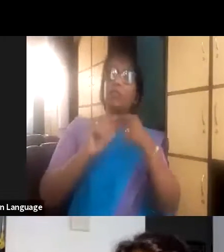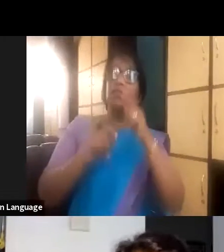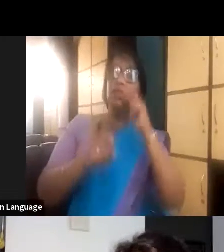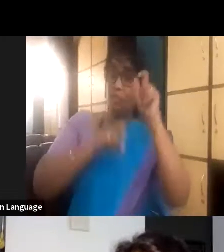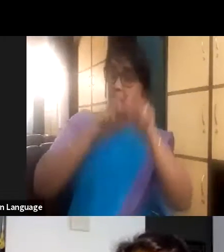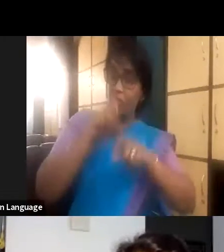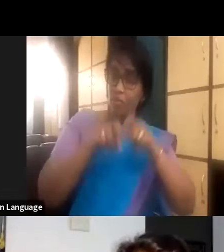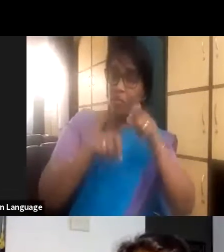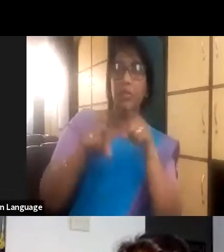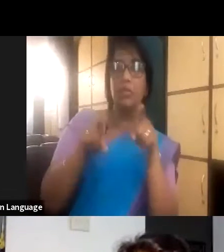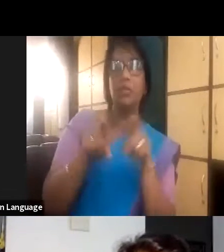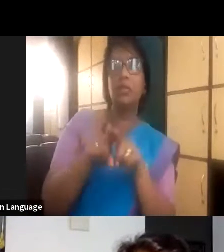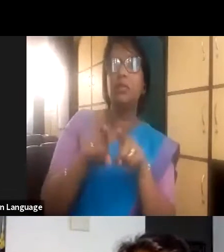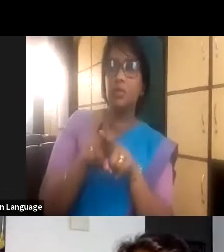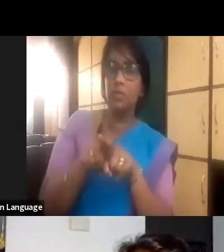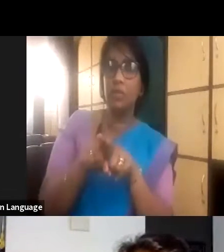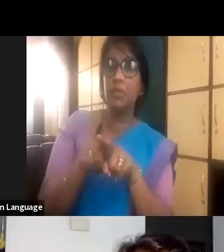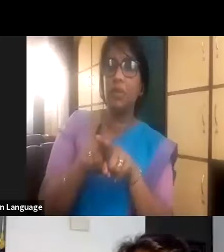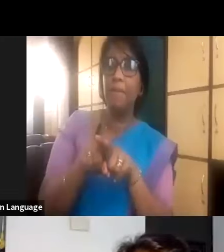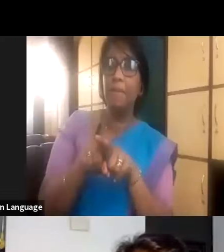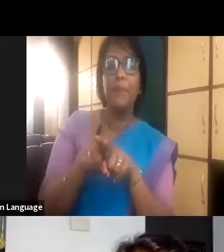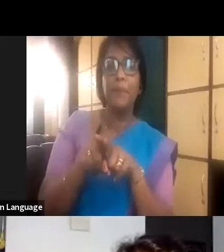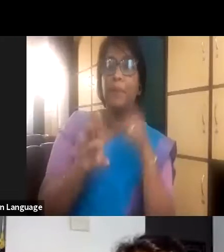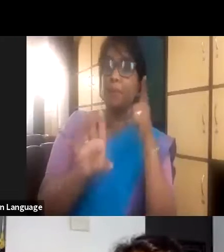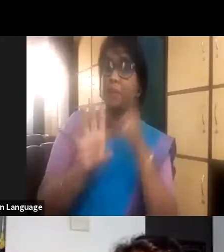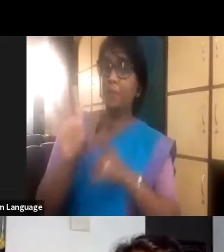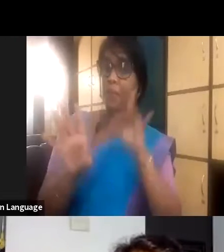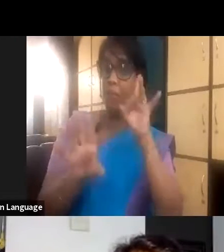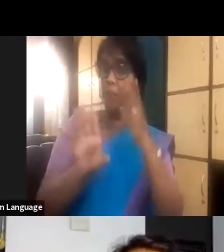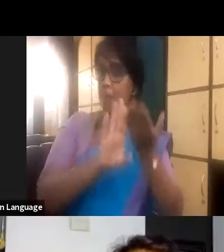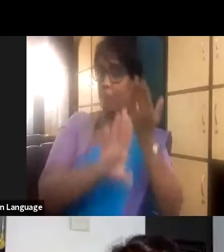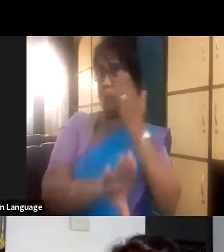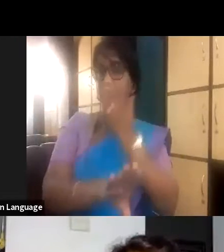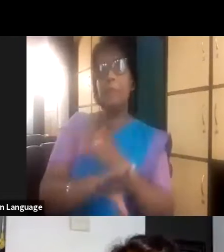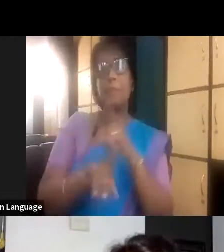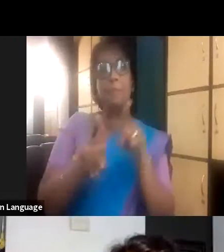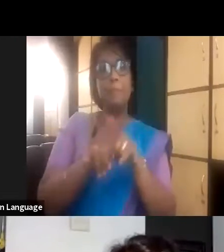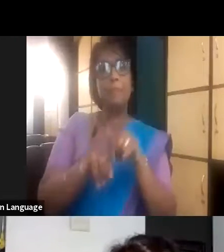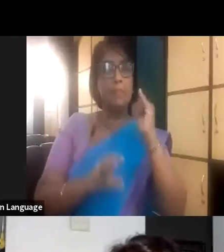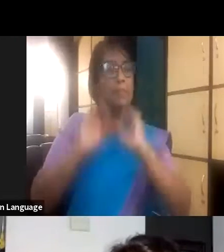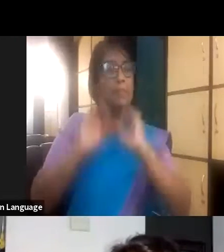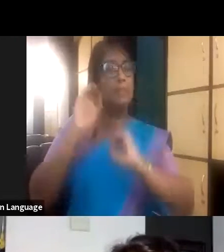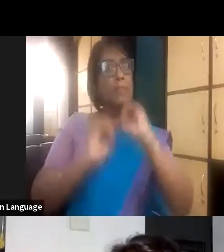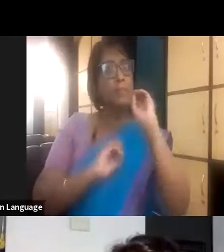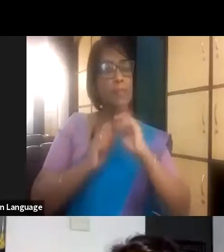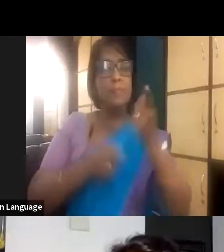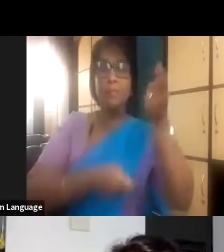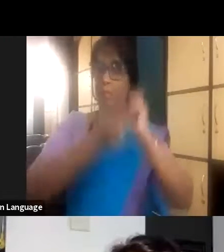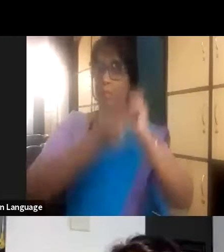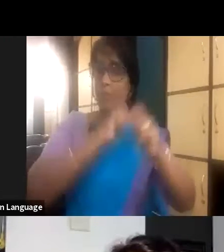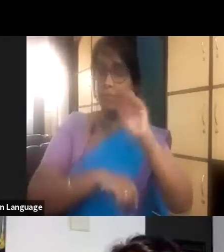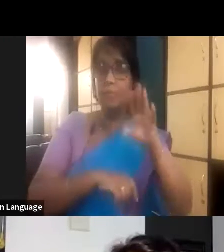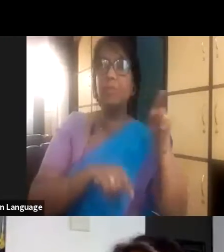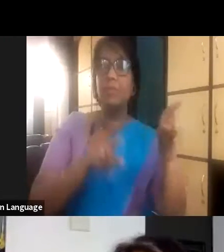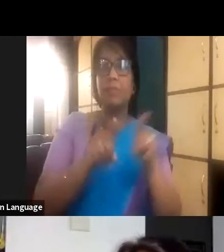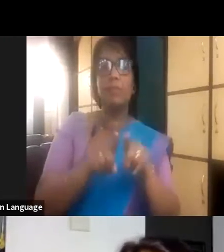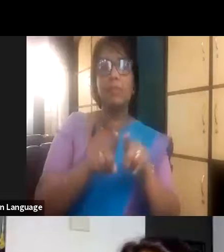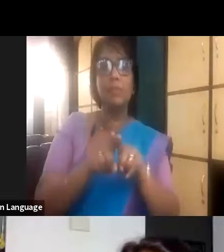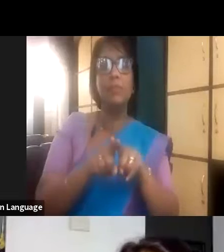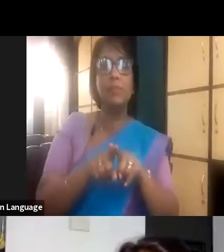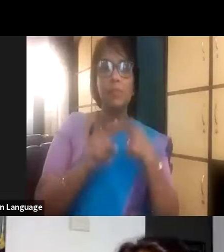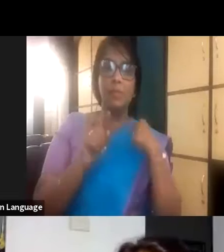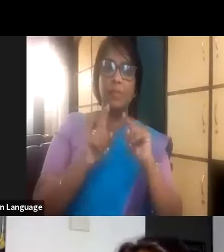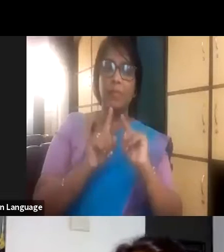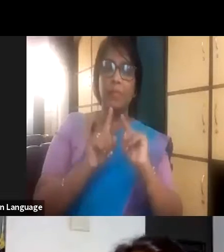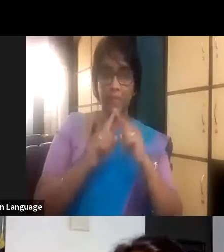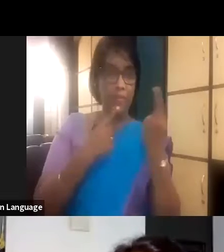what they did 15 years ago, and they only wear them for half as long. Now, if this is not fundamentally changed, then we are playing